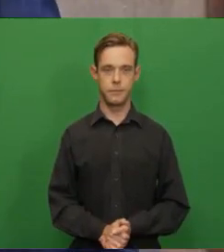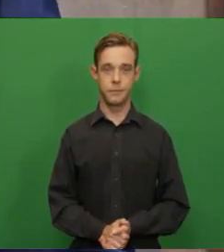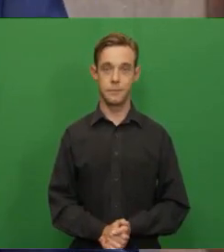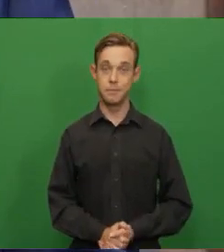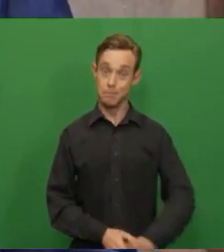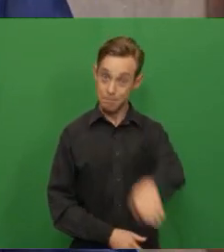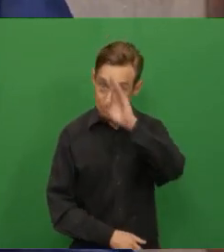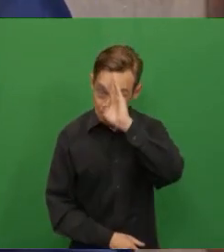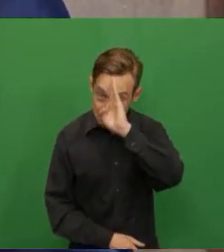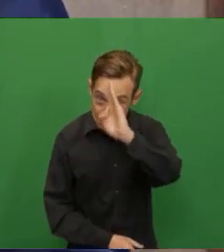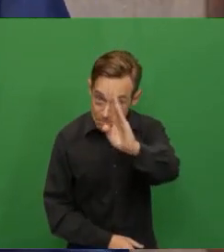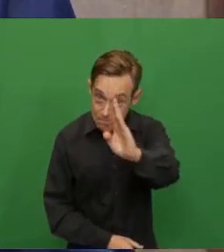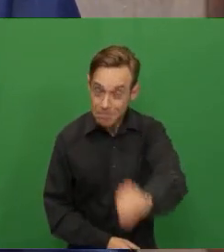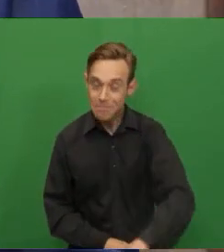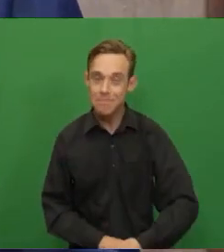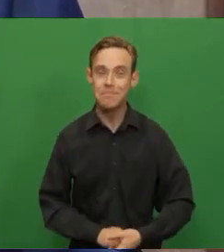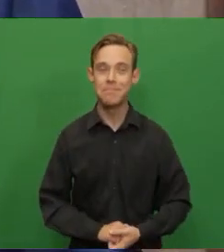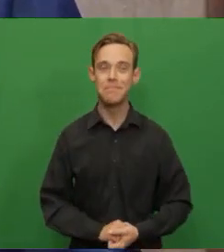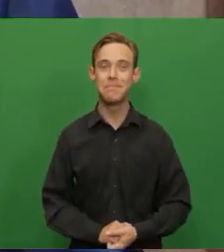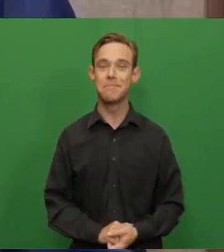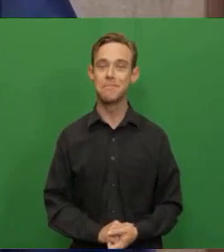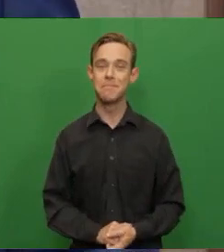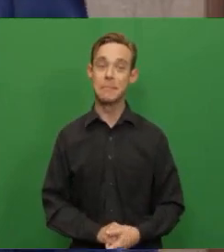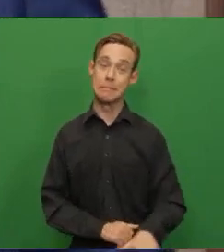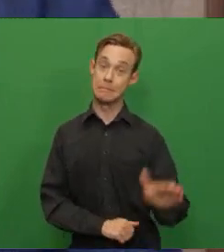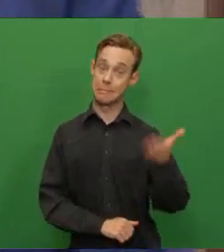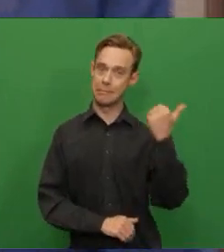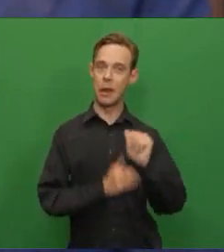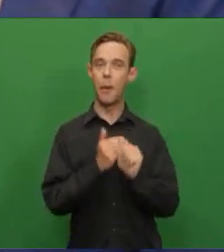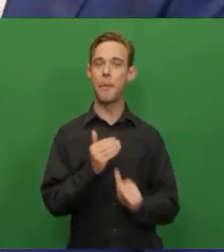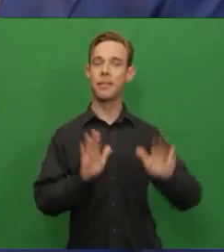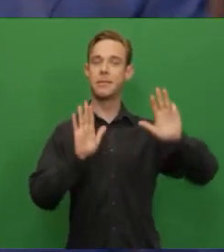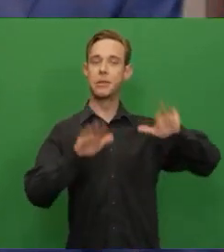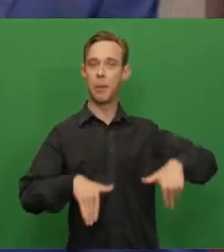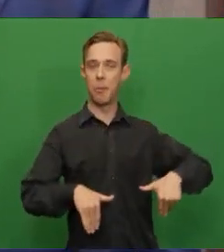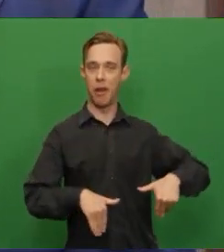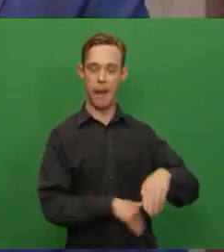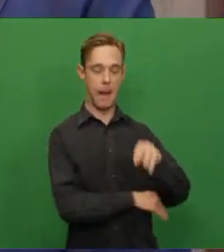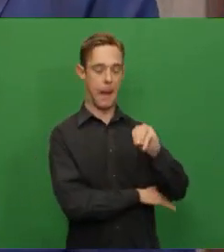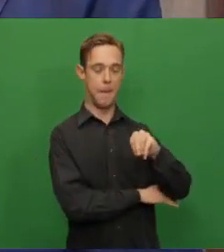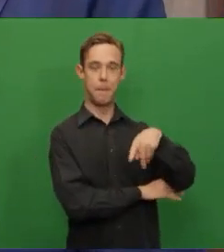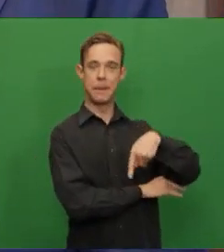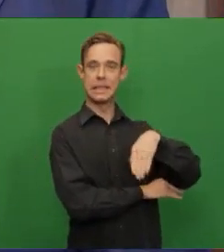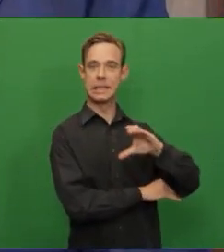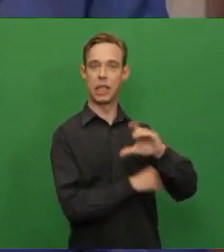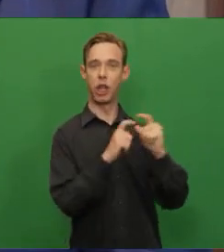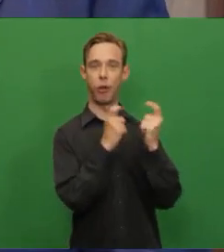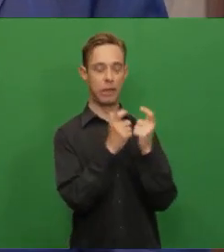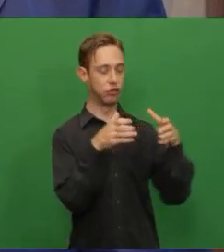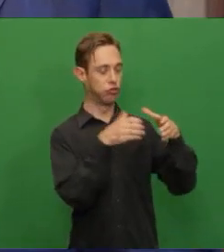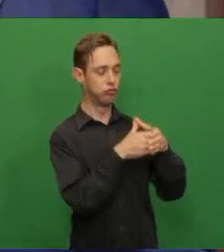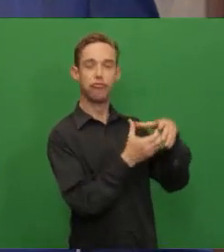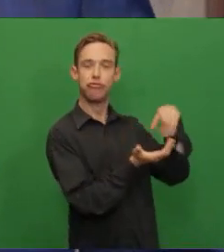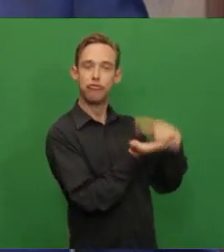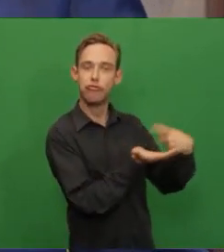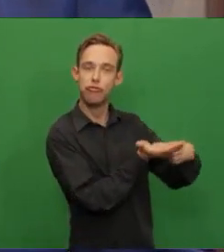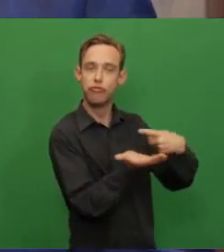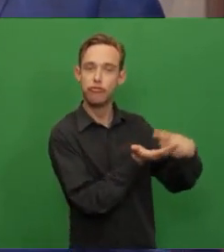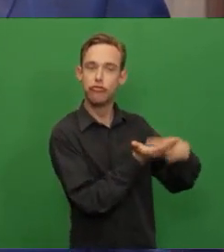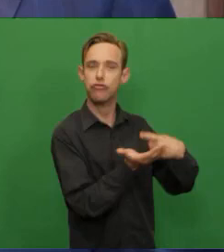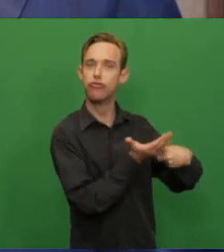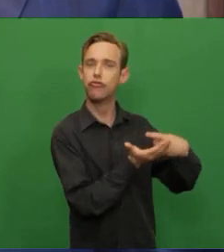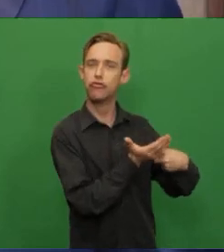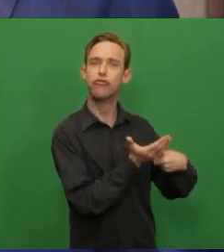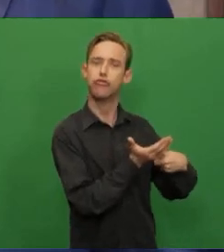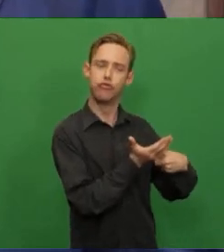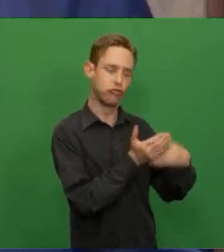Good afternoon. Since the previous meeting of the Monetary Policy Committee, the near-term inflation